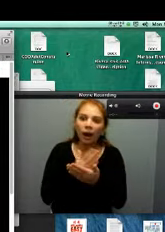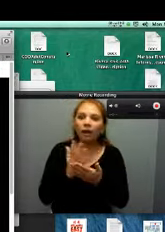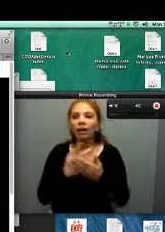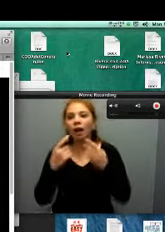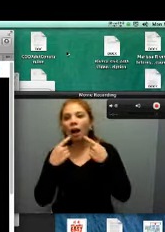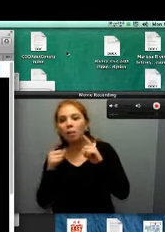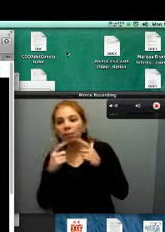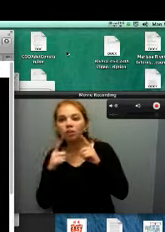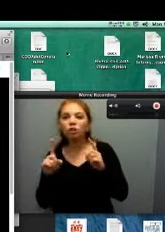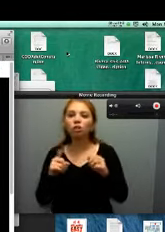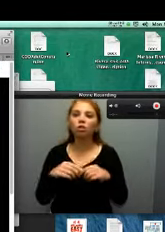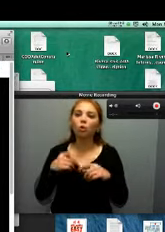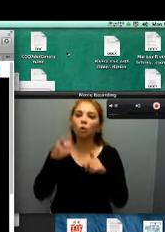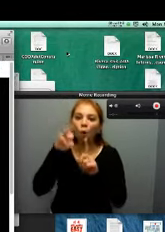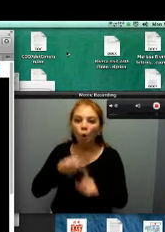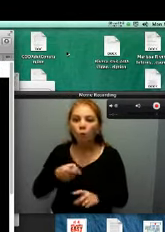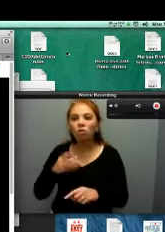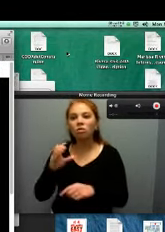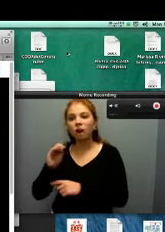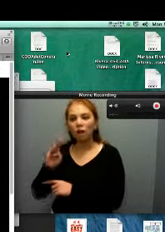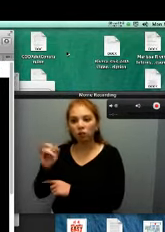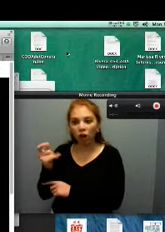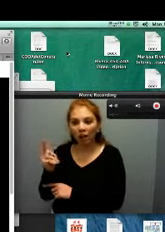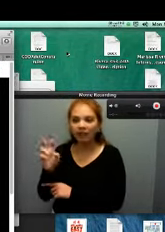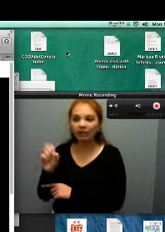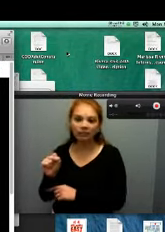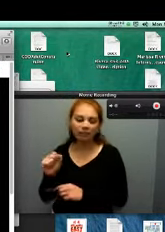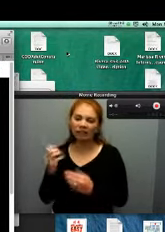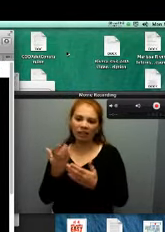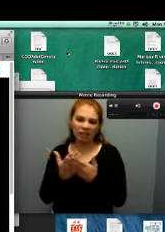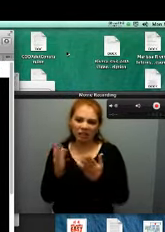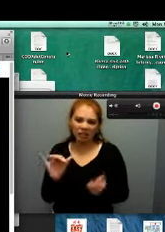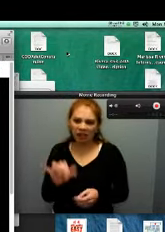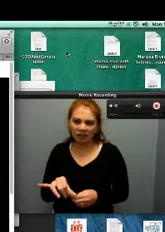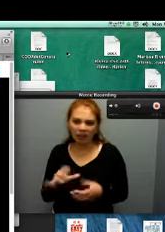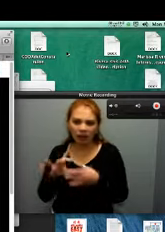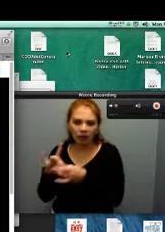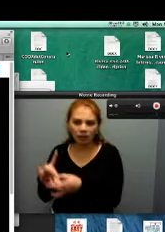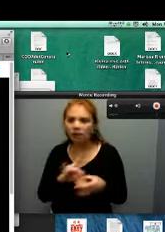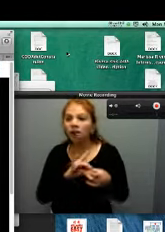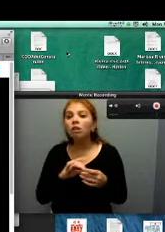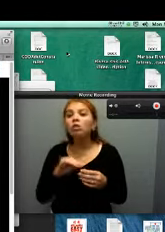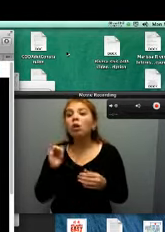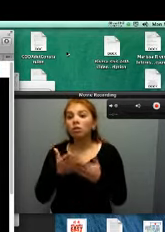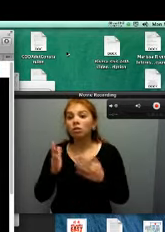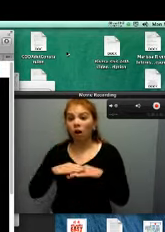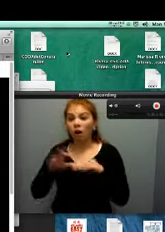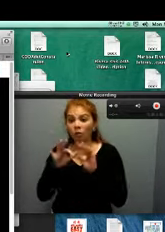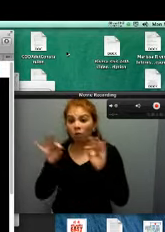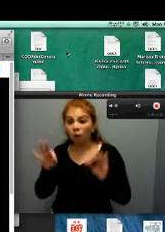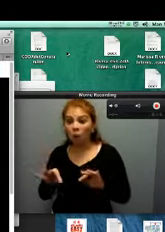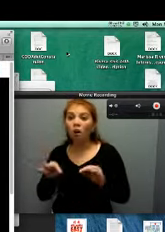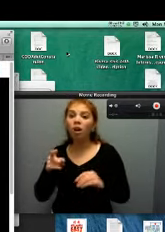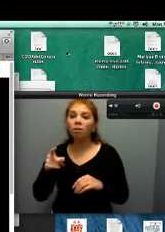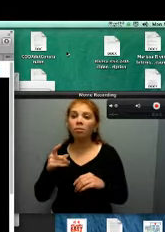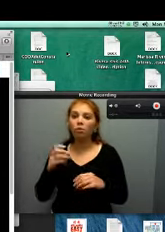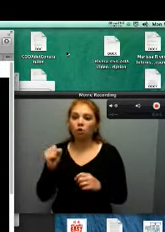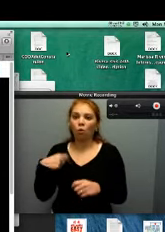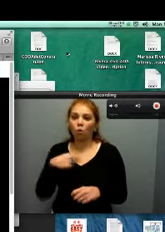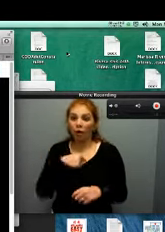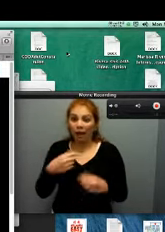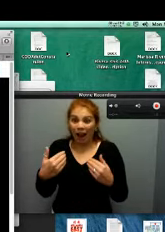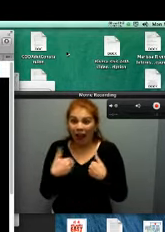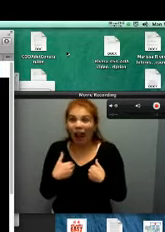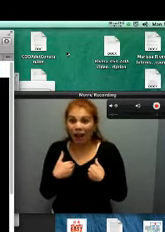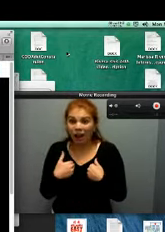goals and objectives, and things like that. But the purpose of the form is so that we have a historical